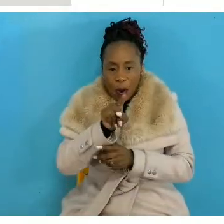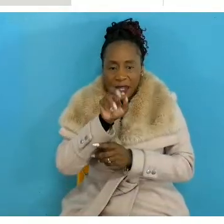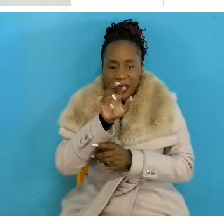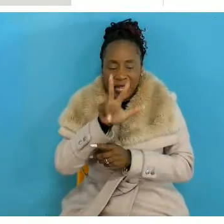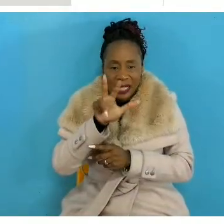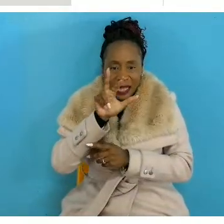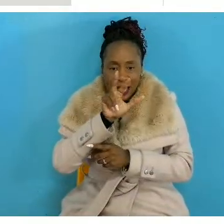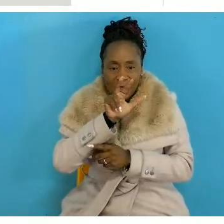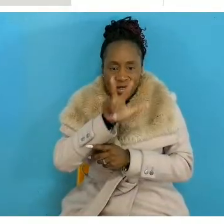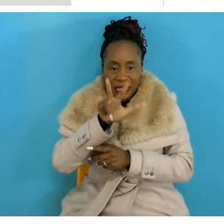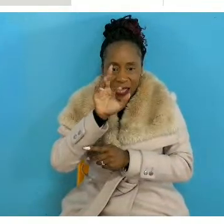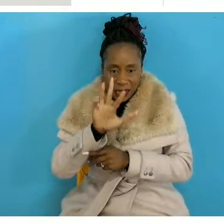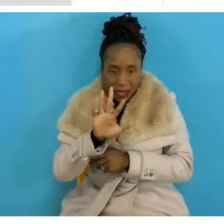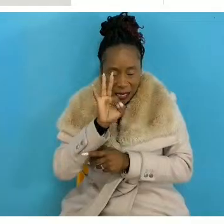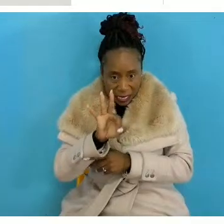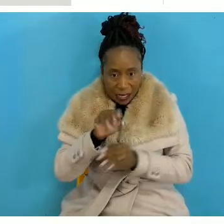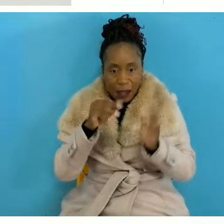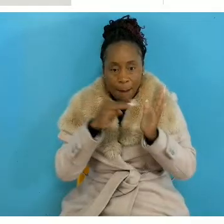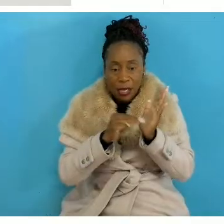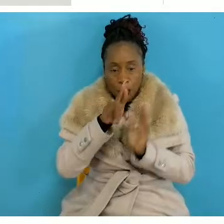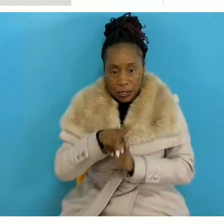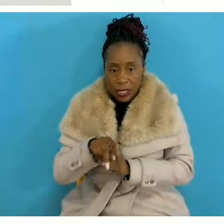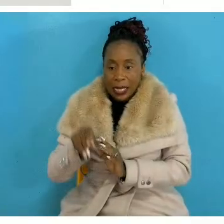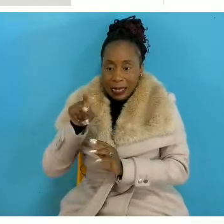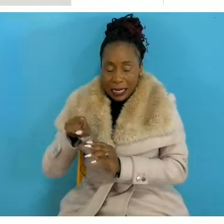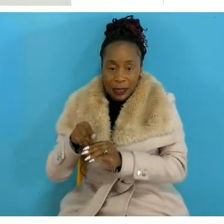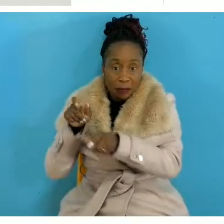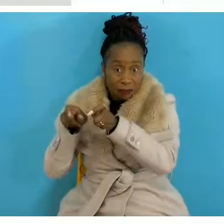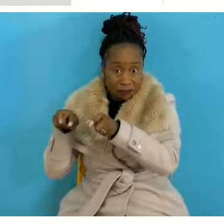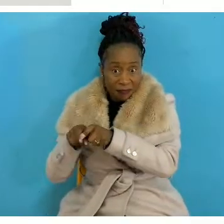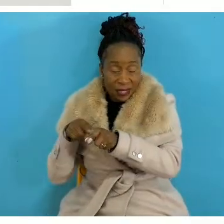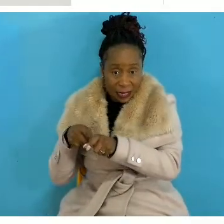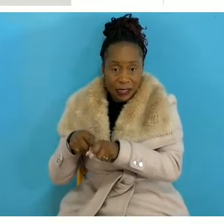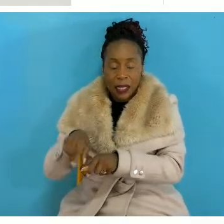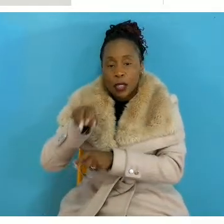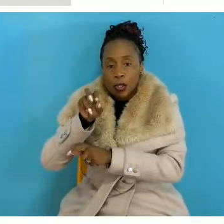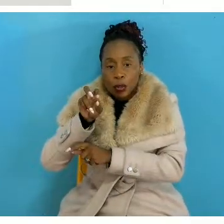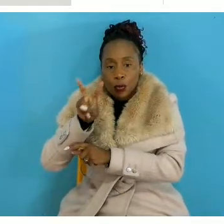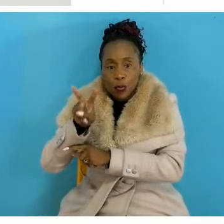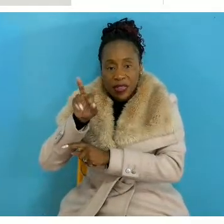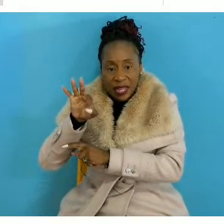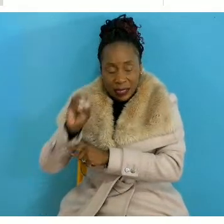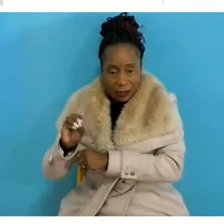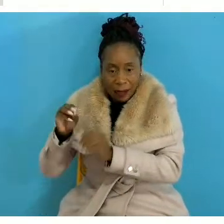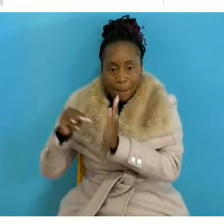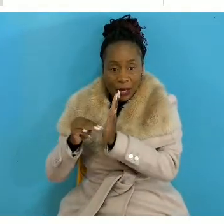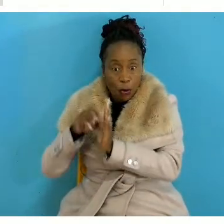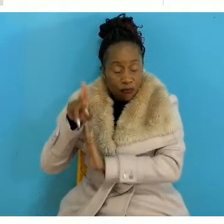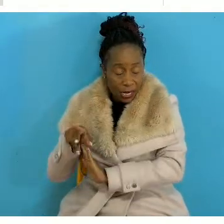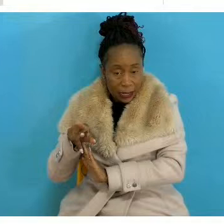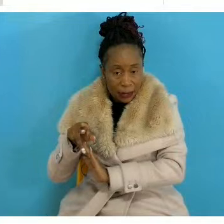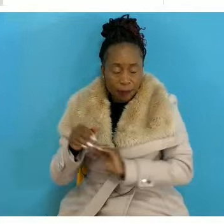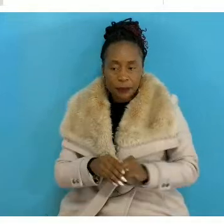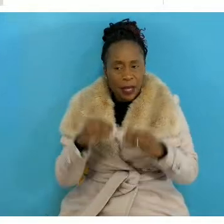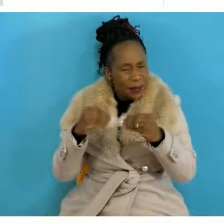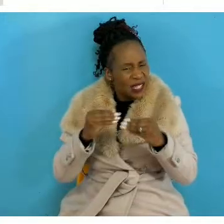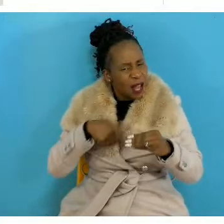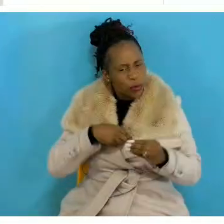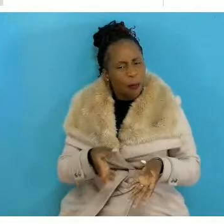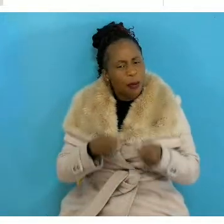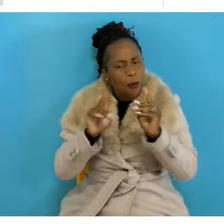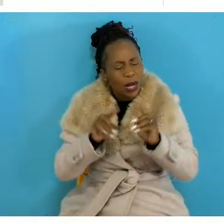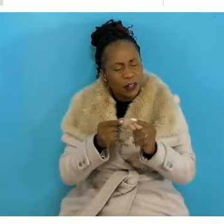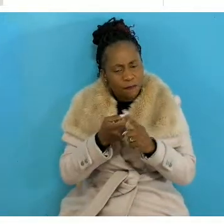capital projects 213 million. Chair, what do our entities get in this